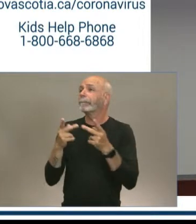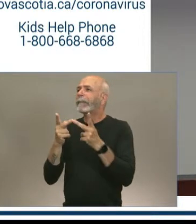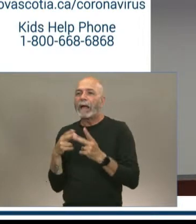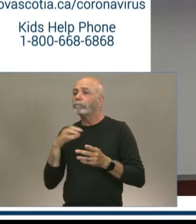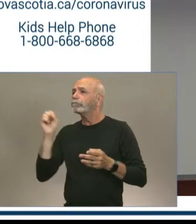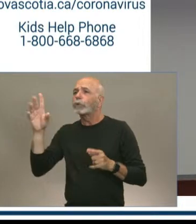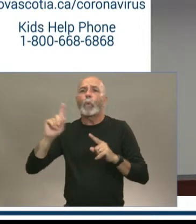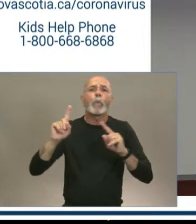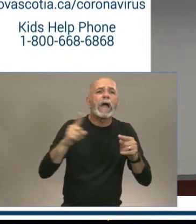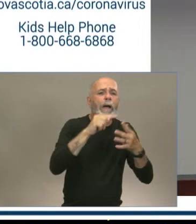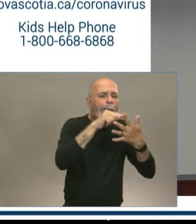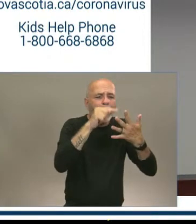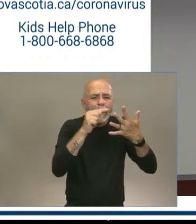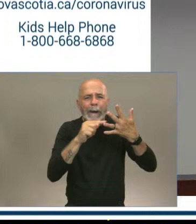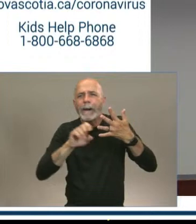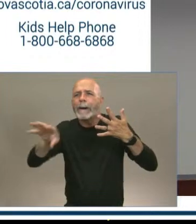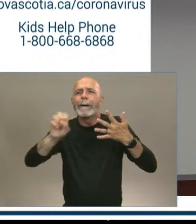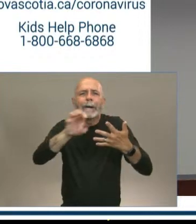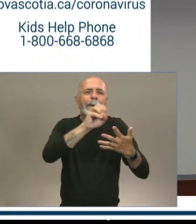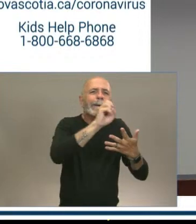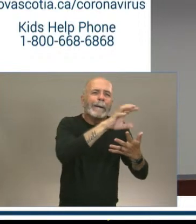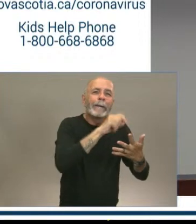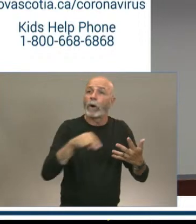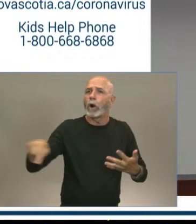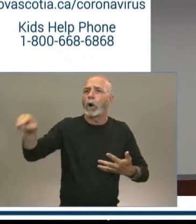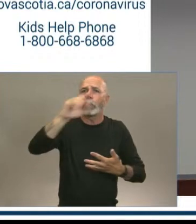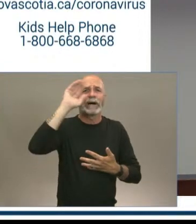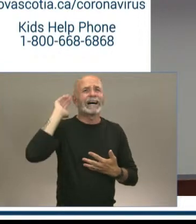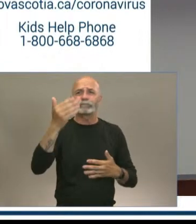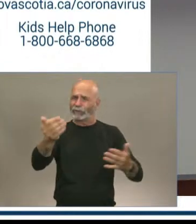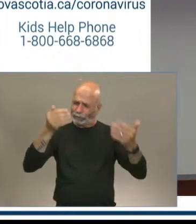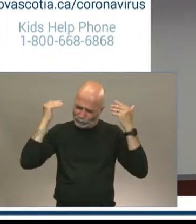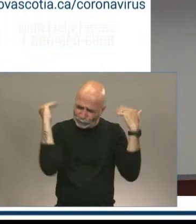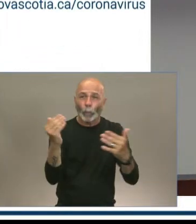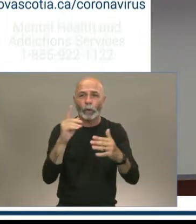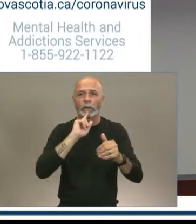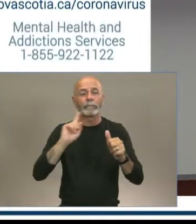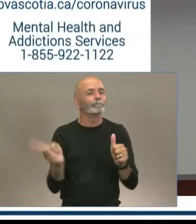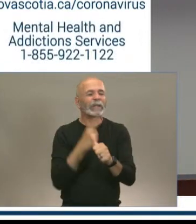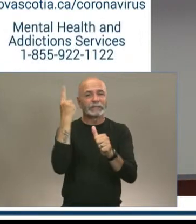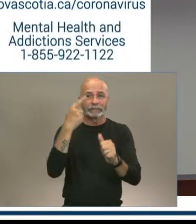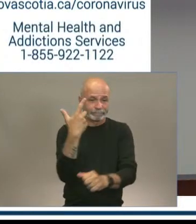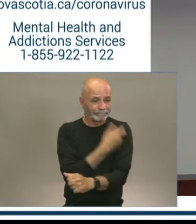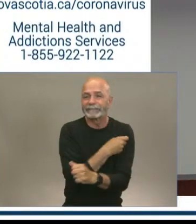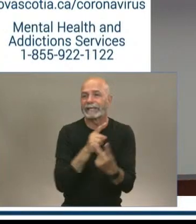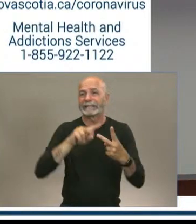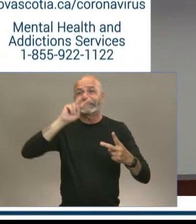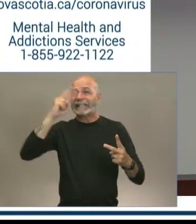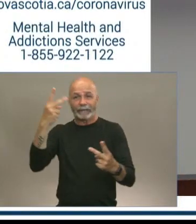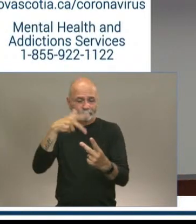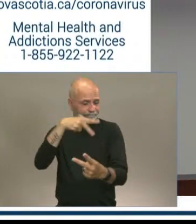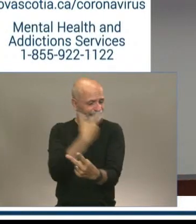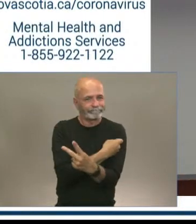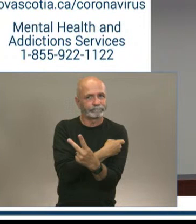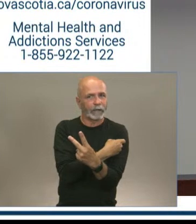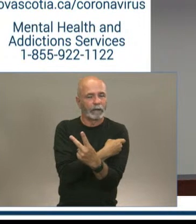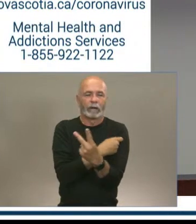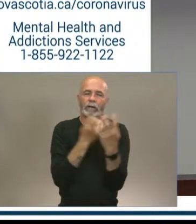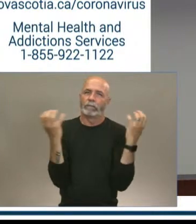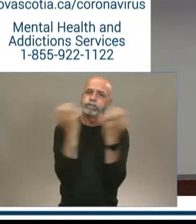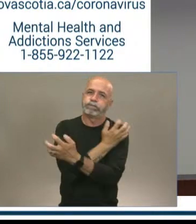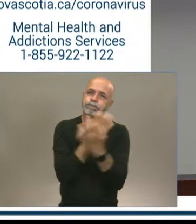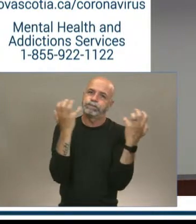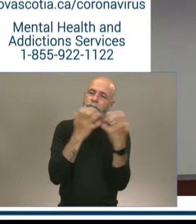Scotians who are setting these records. You're getting first and second doses as quickly as they are available. And this is why